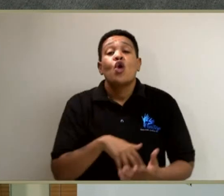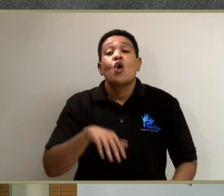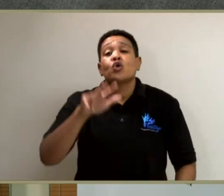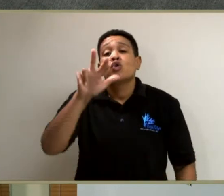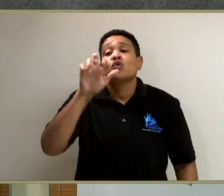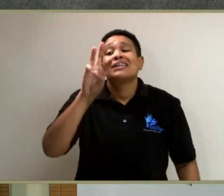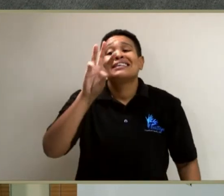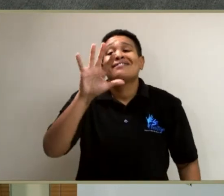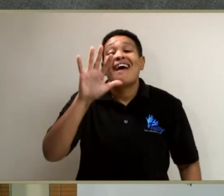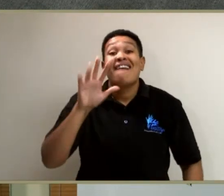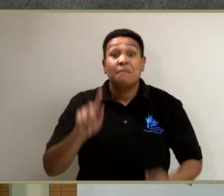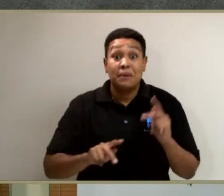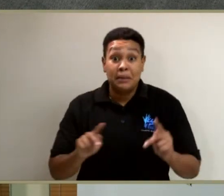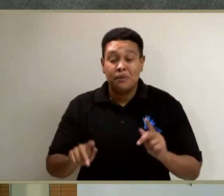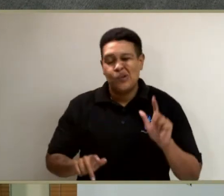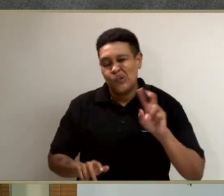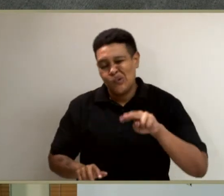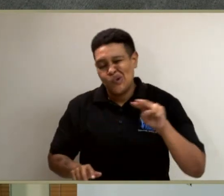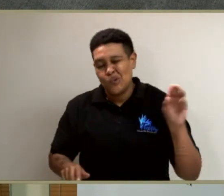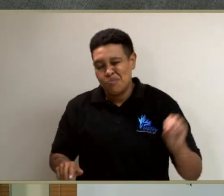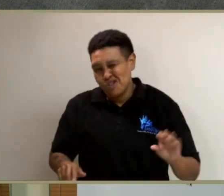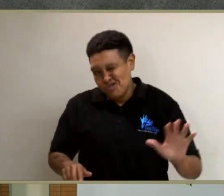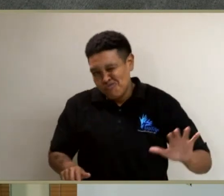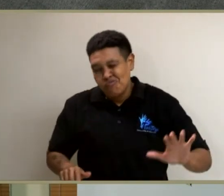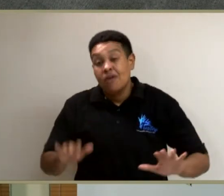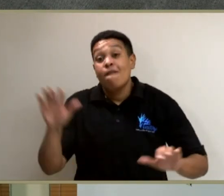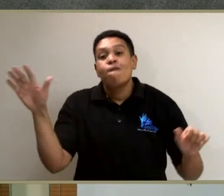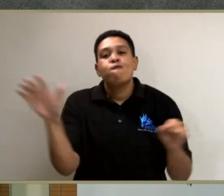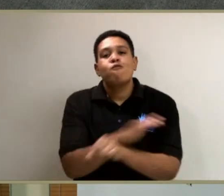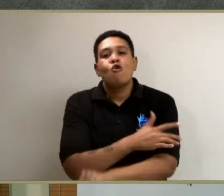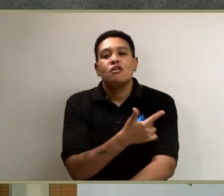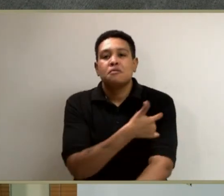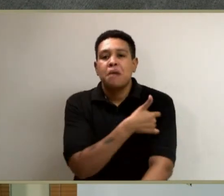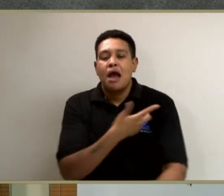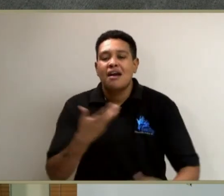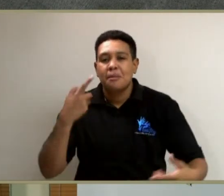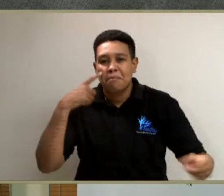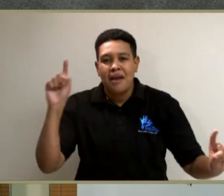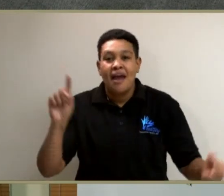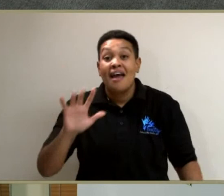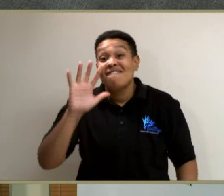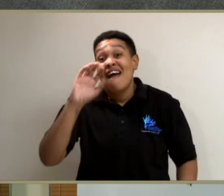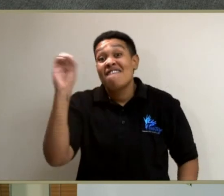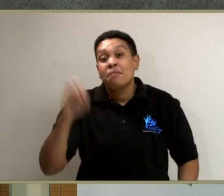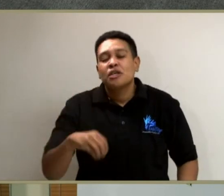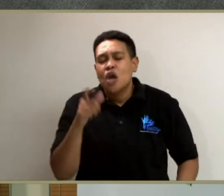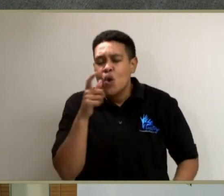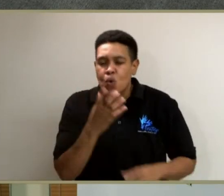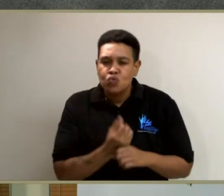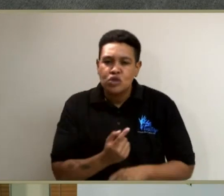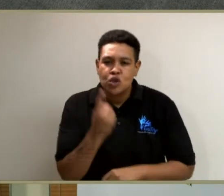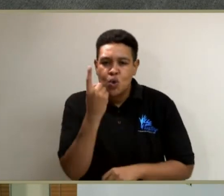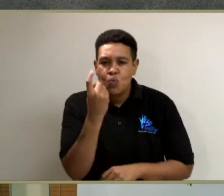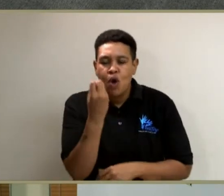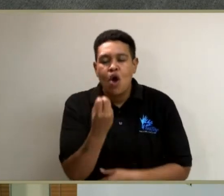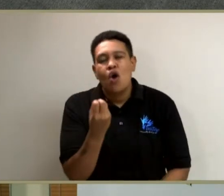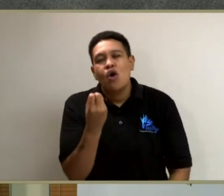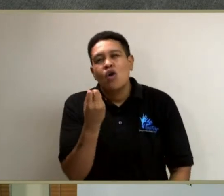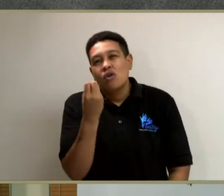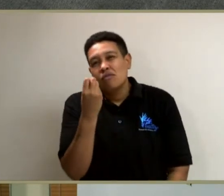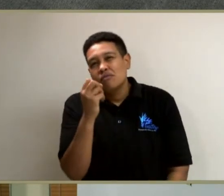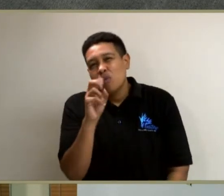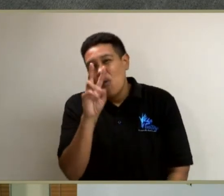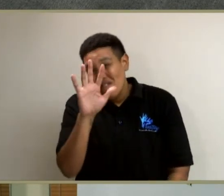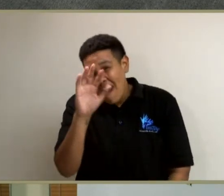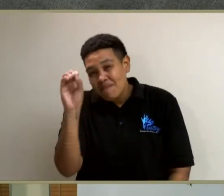604,365 persons that are fully vaccinated. And we have 5% that would have received one of a 2-dose